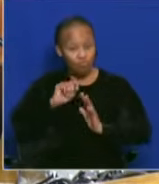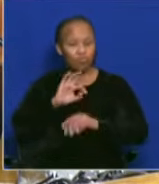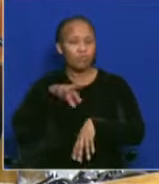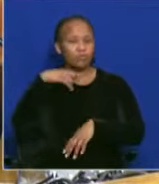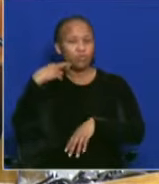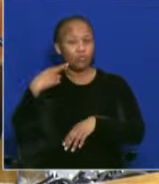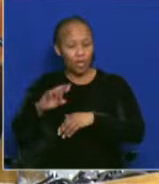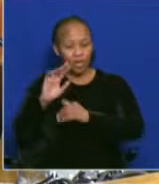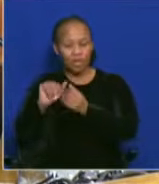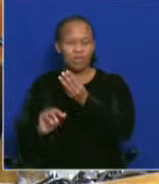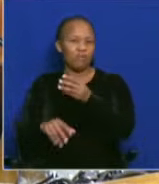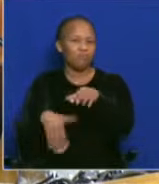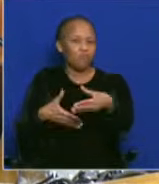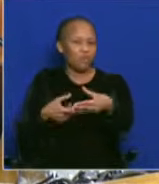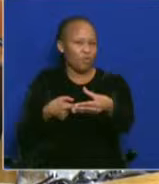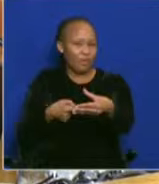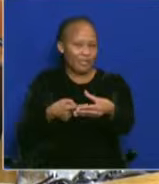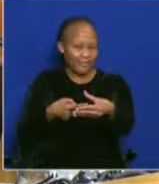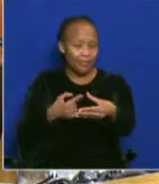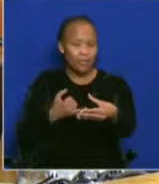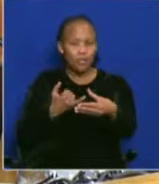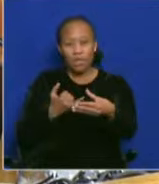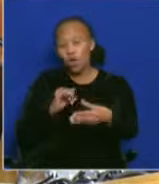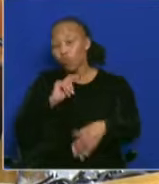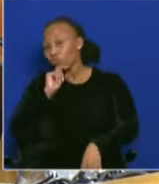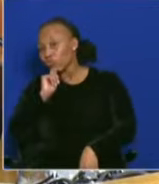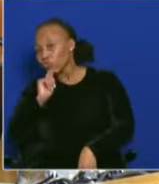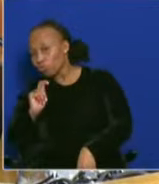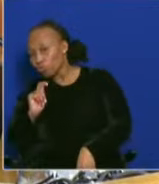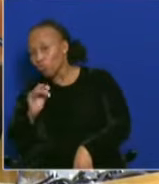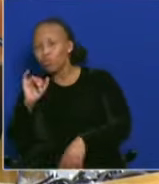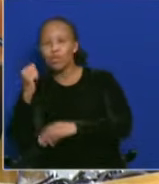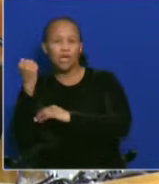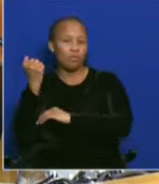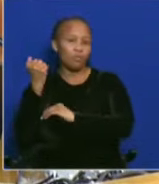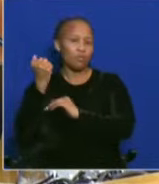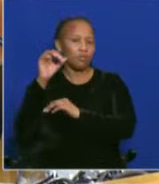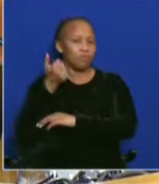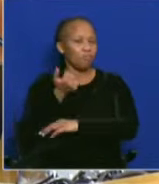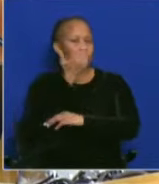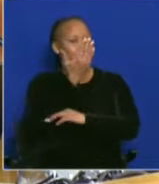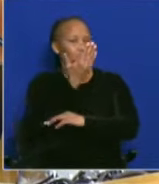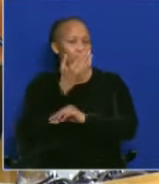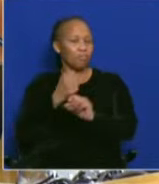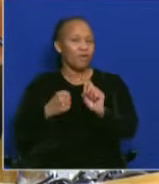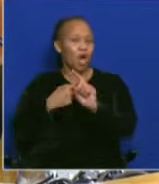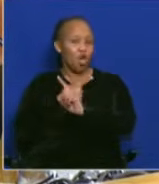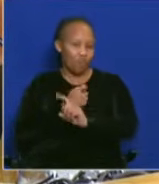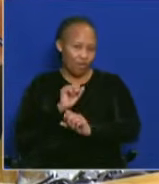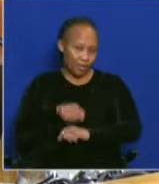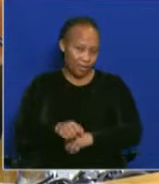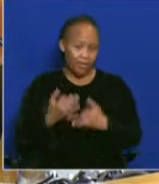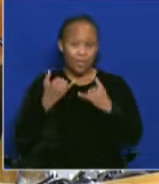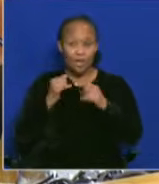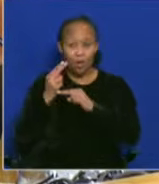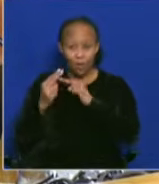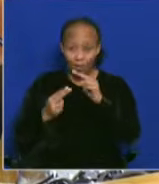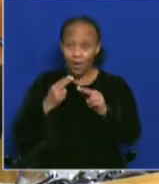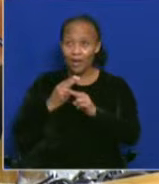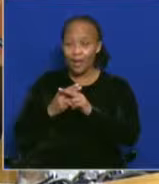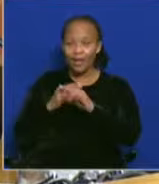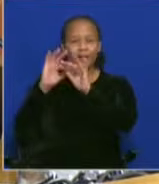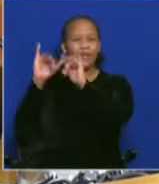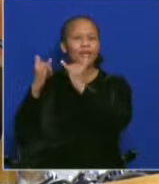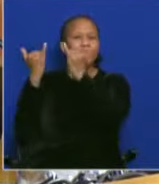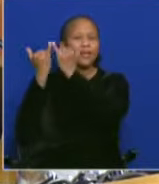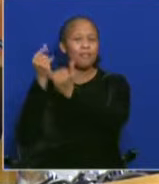reproduced completely or whether they have been presented out of context. Carney Links further notes that the aspects of the media reporting concerning Carney